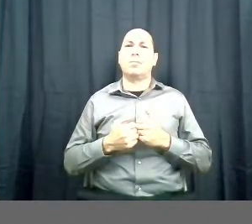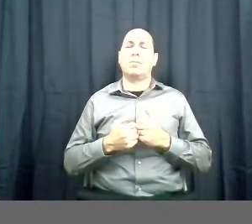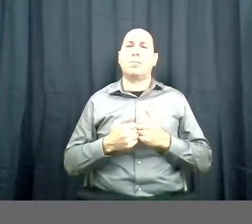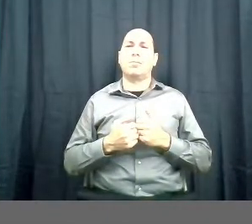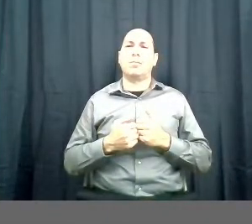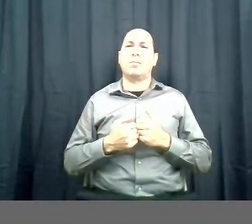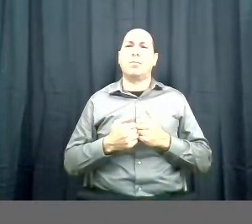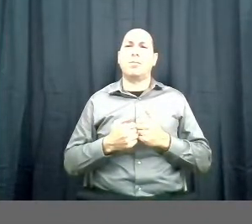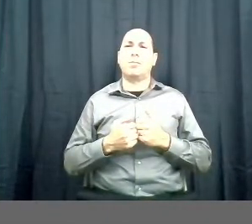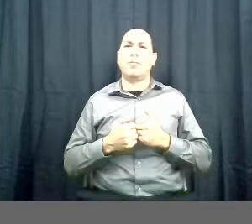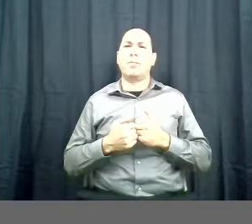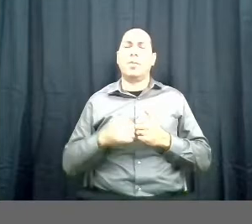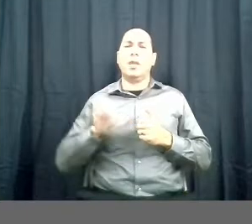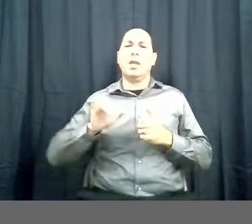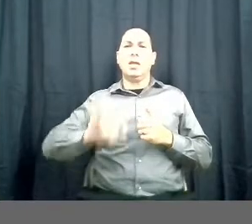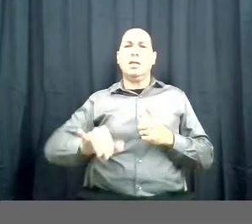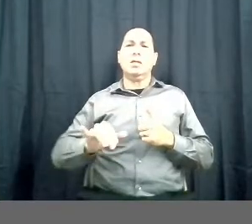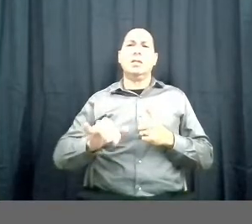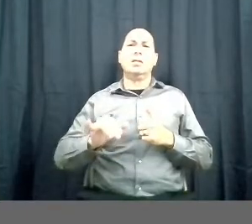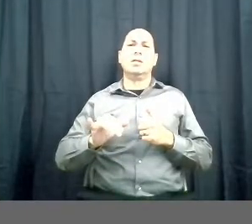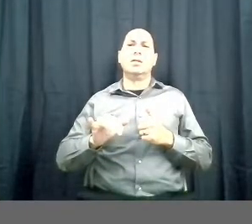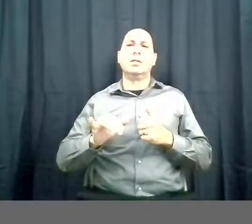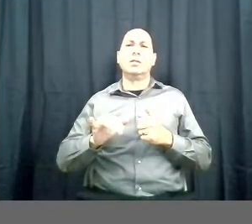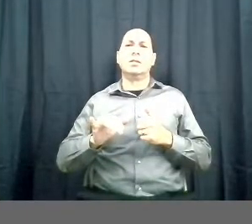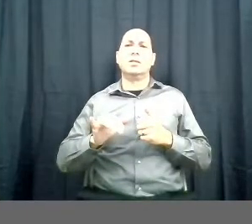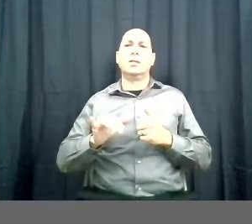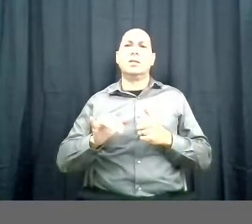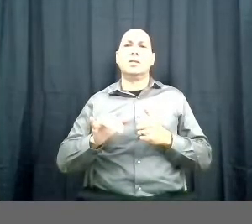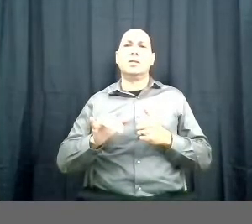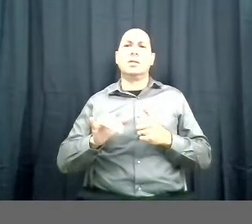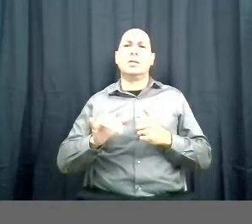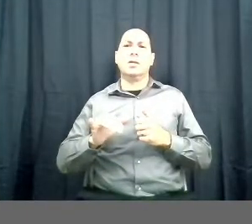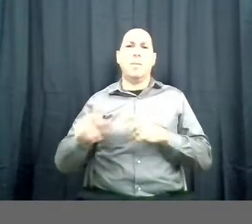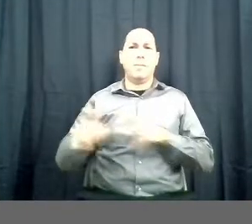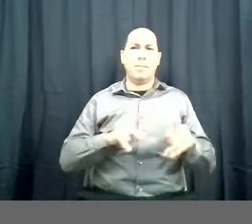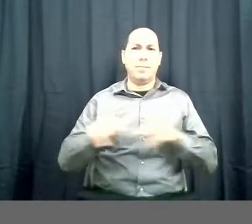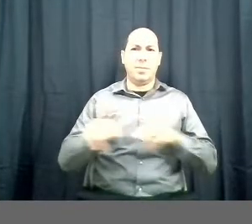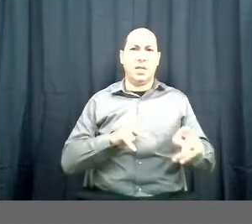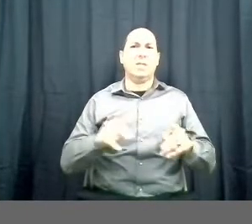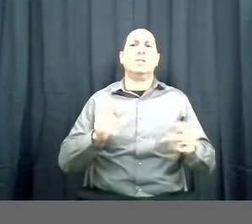the basis of an amended plan of adjustment.